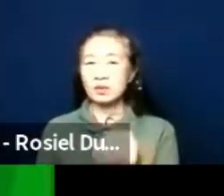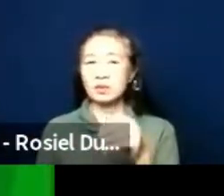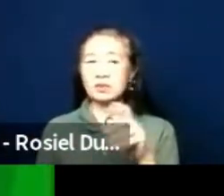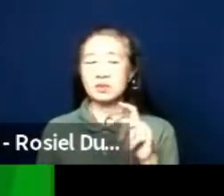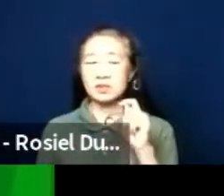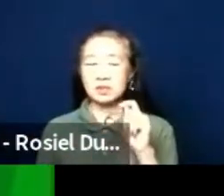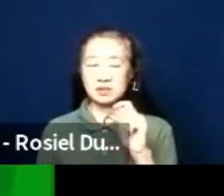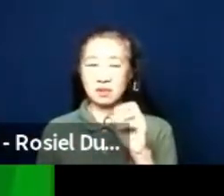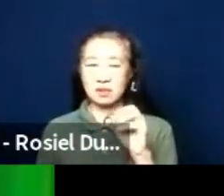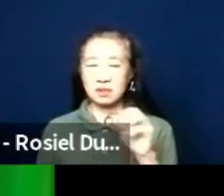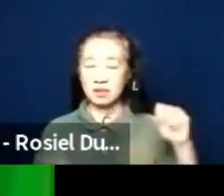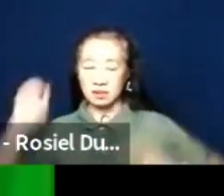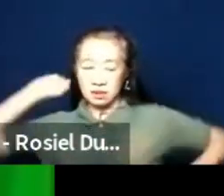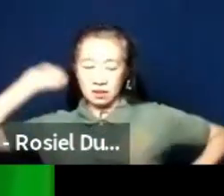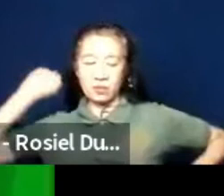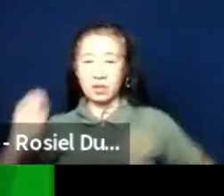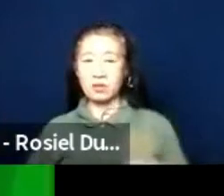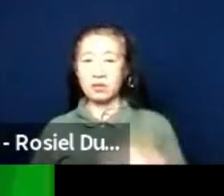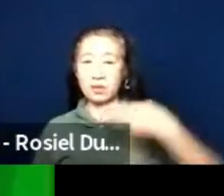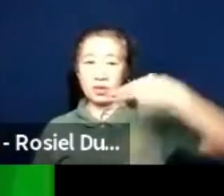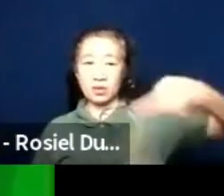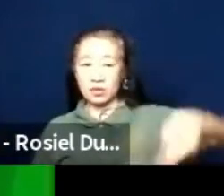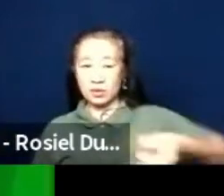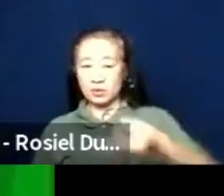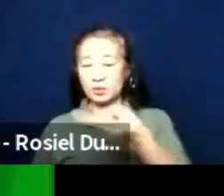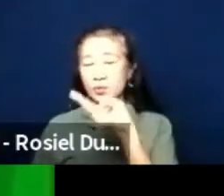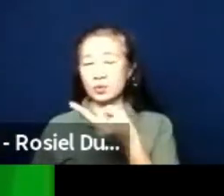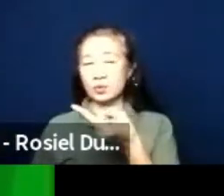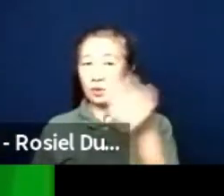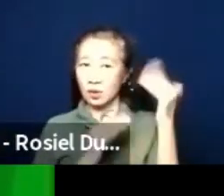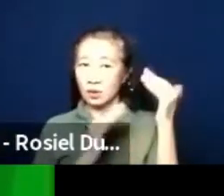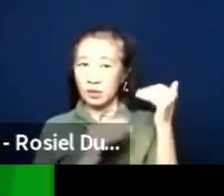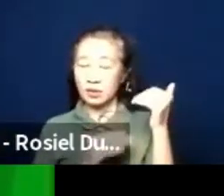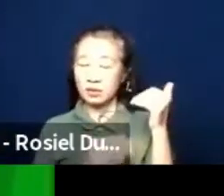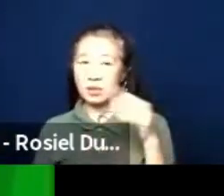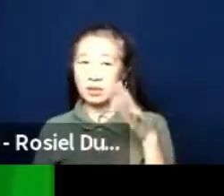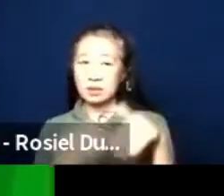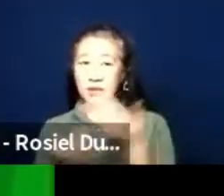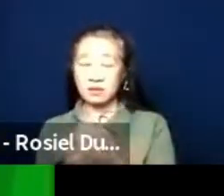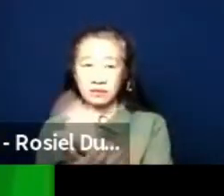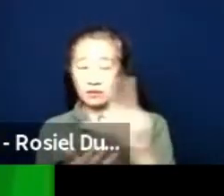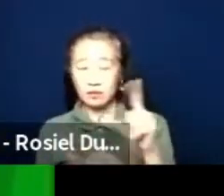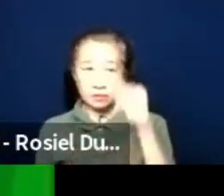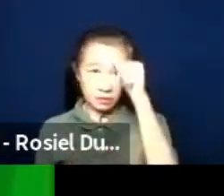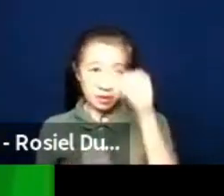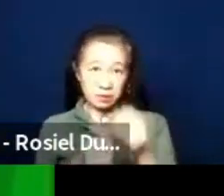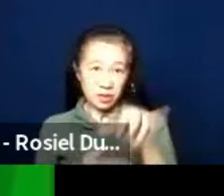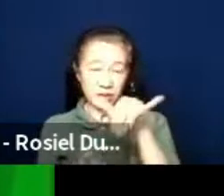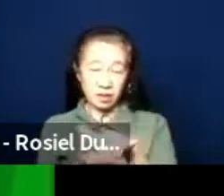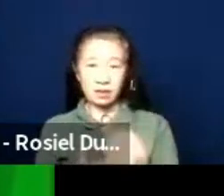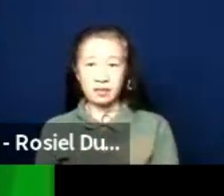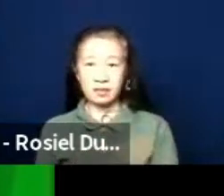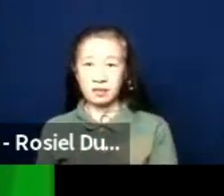Okay. Hope everyone would remember that. Okay,